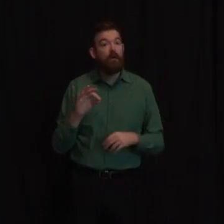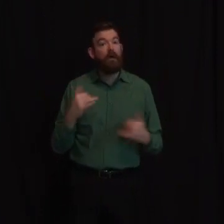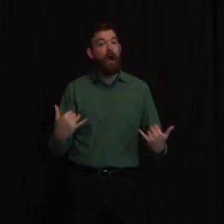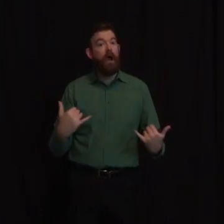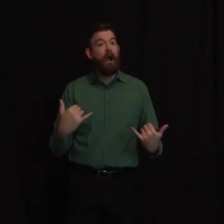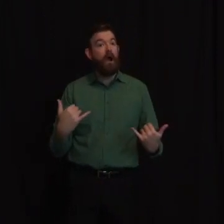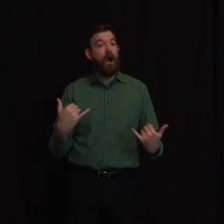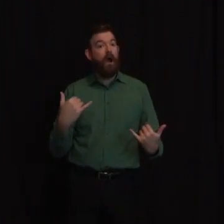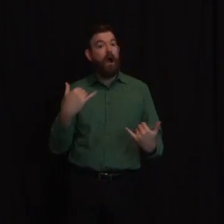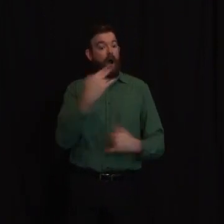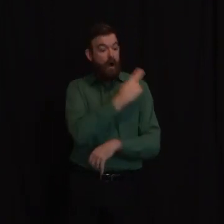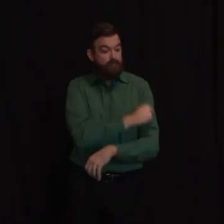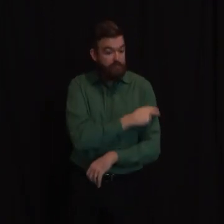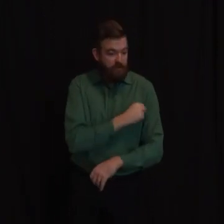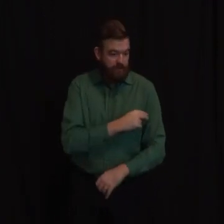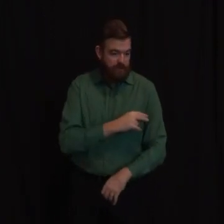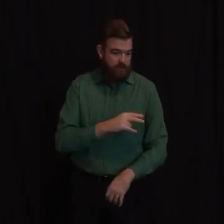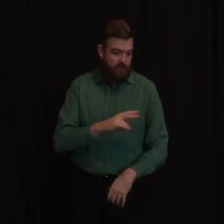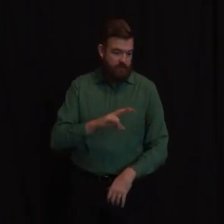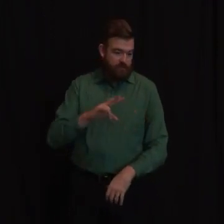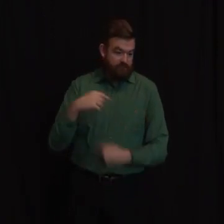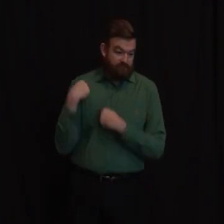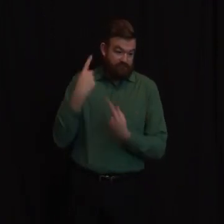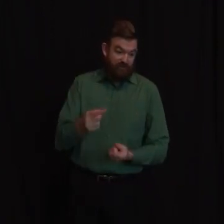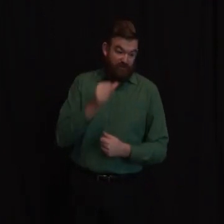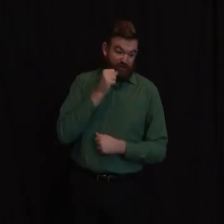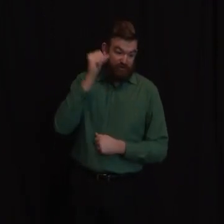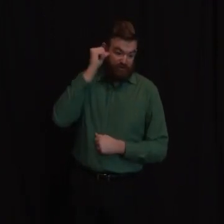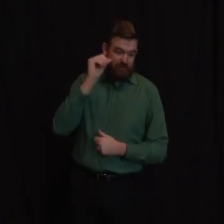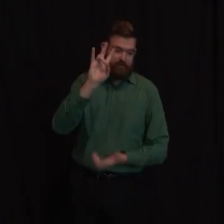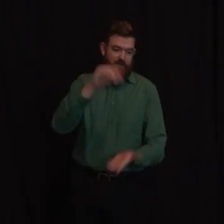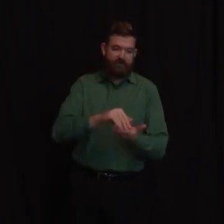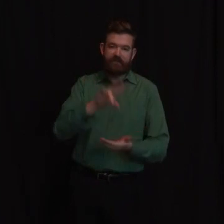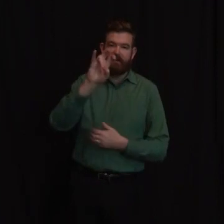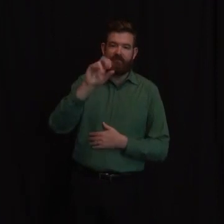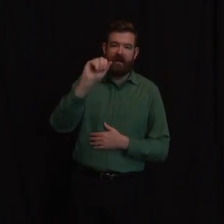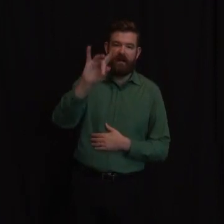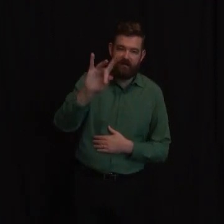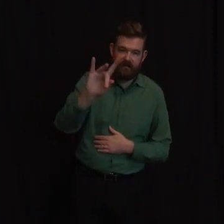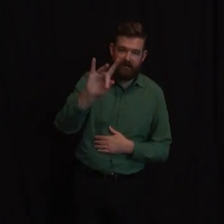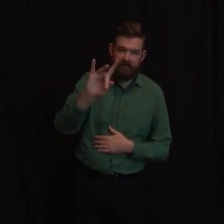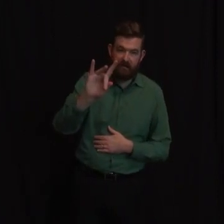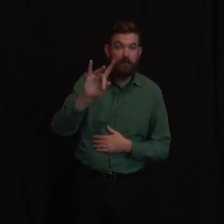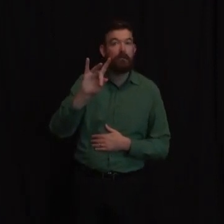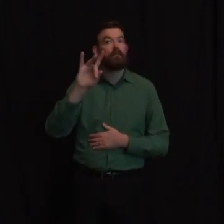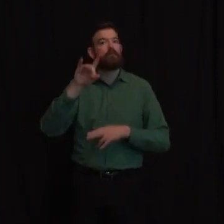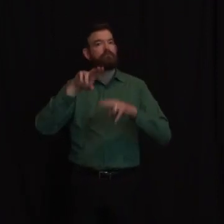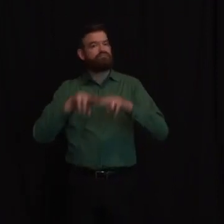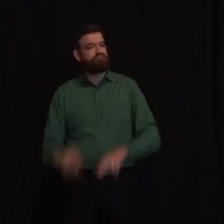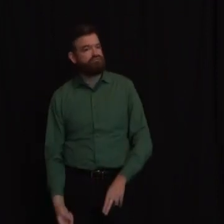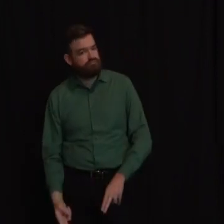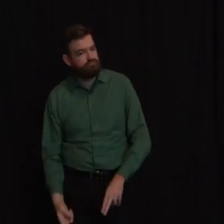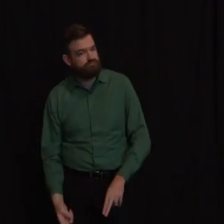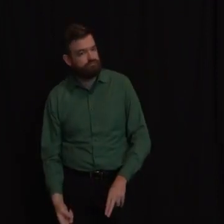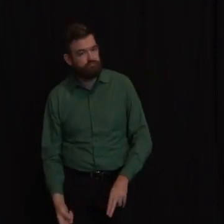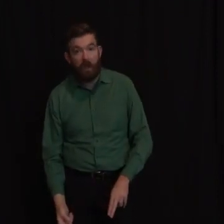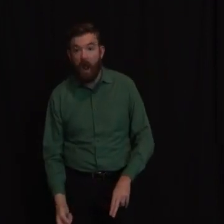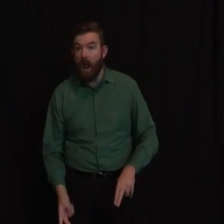hospitalizations last evening. This is a 3% decrease on the daily growth rate for the past 2